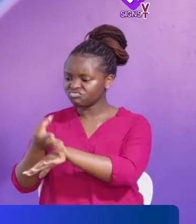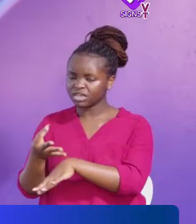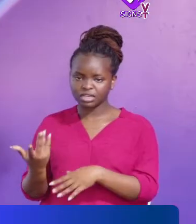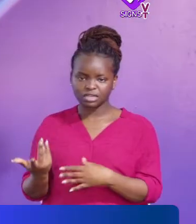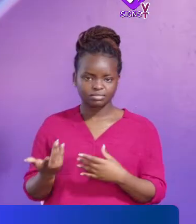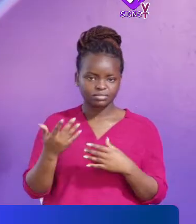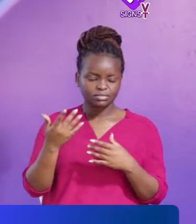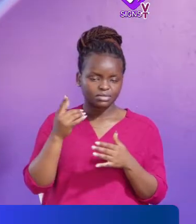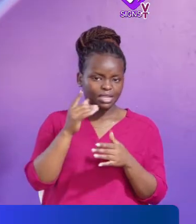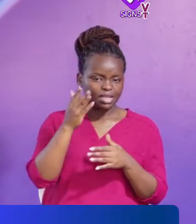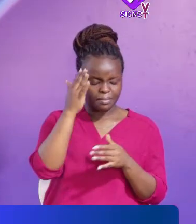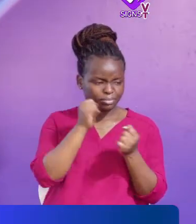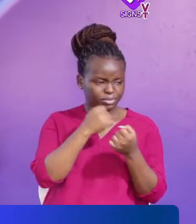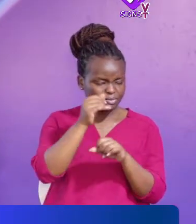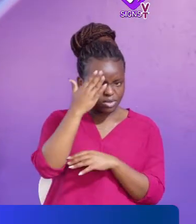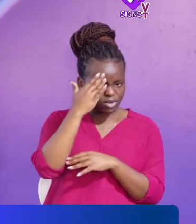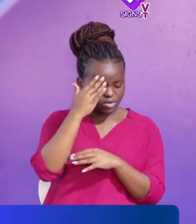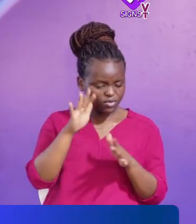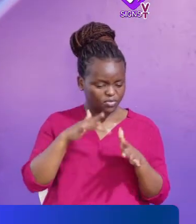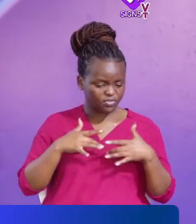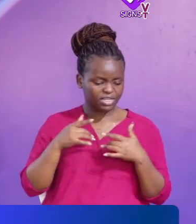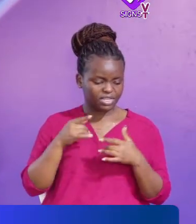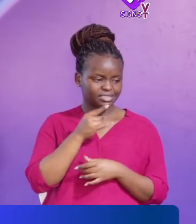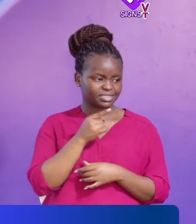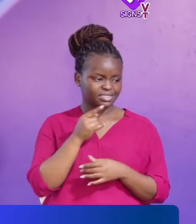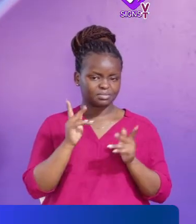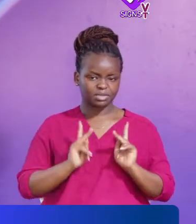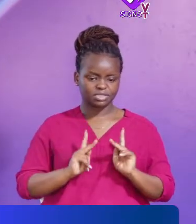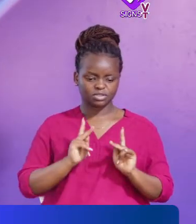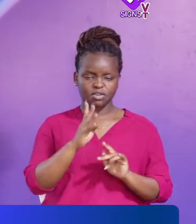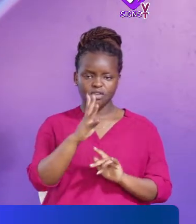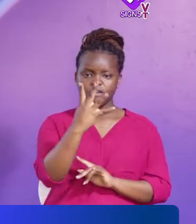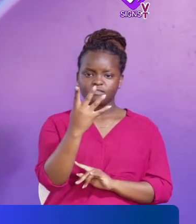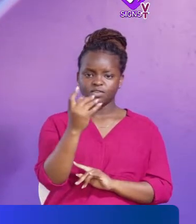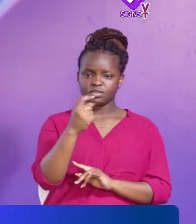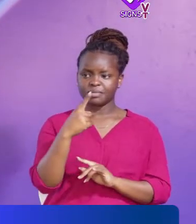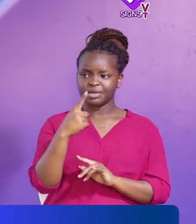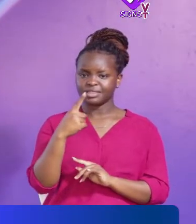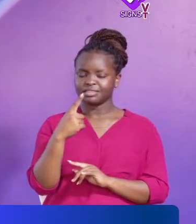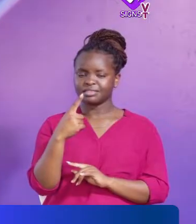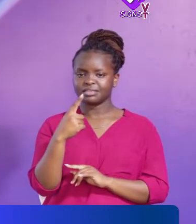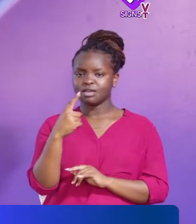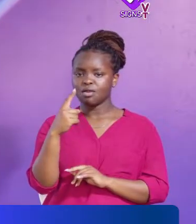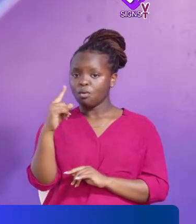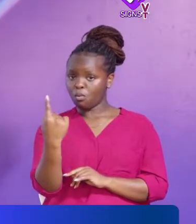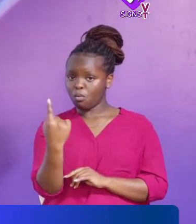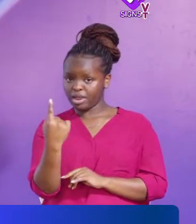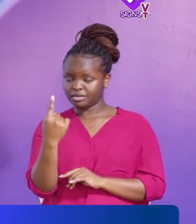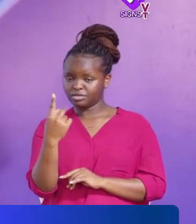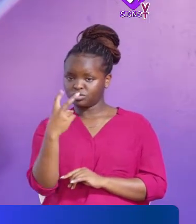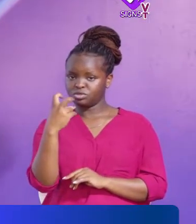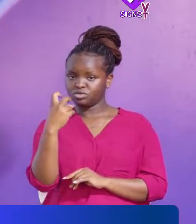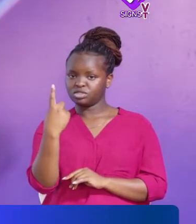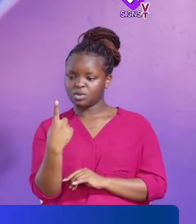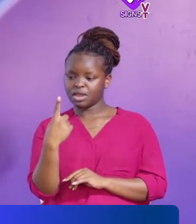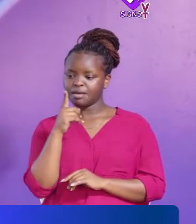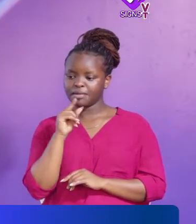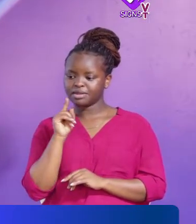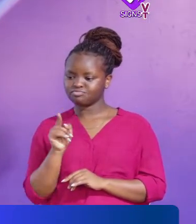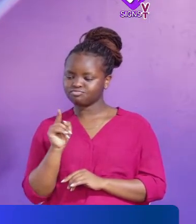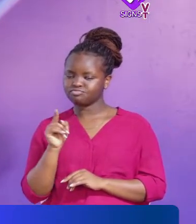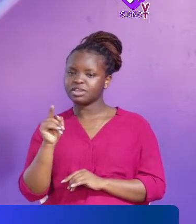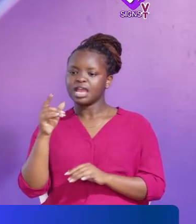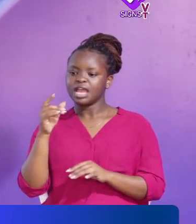And sometimes we find that this guy was given title deed on 4th of January 2021. This guy got his in January